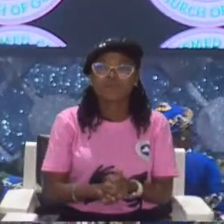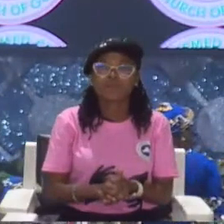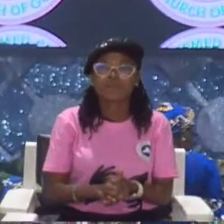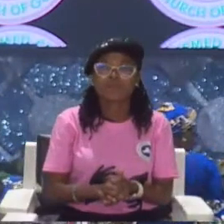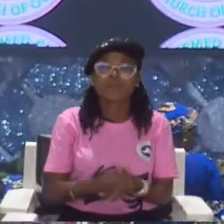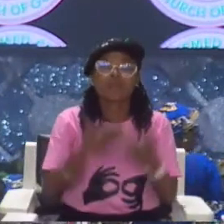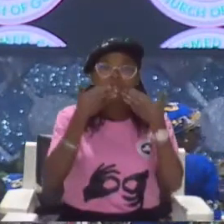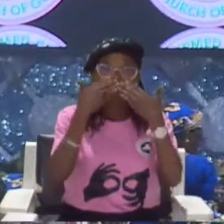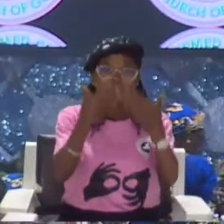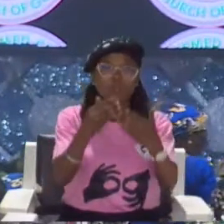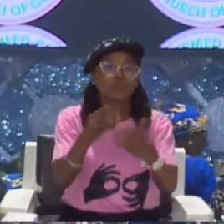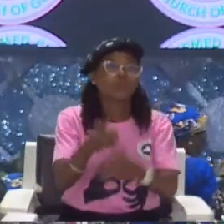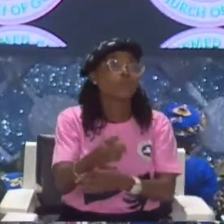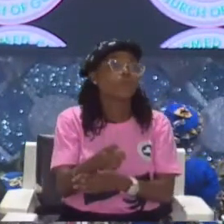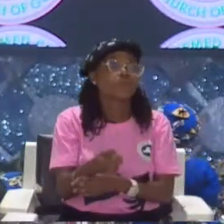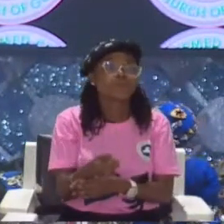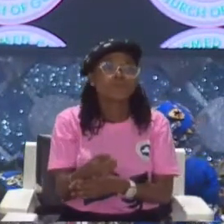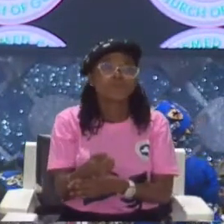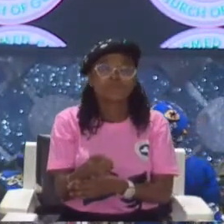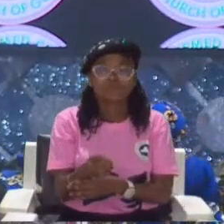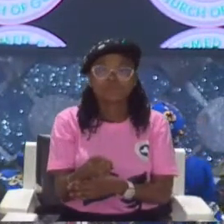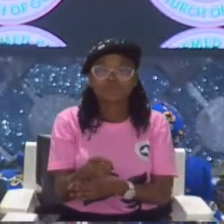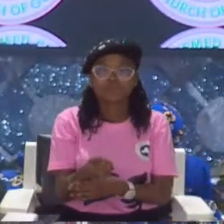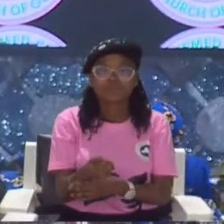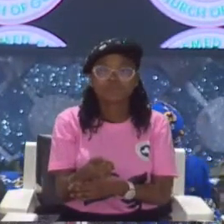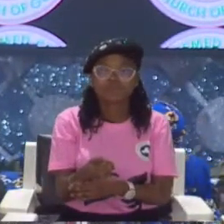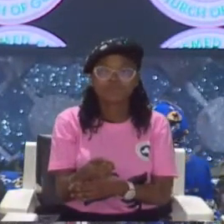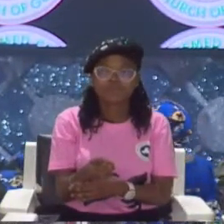Thank you.